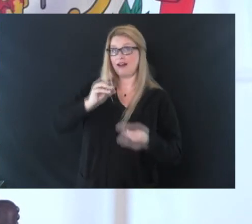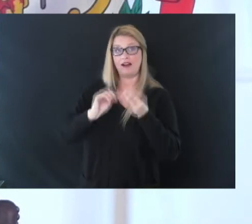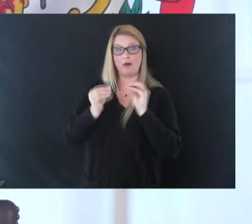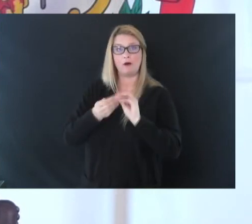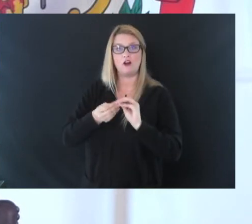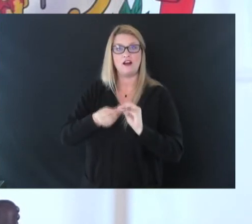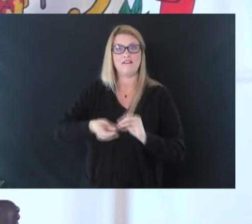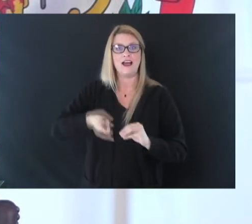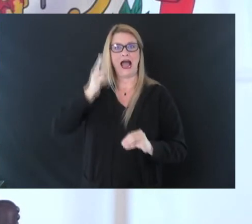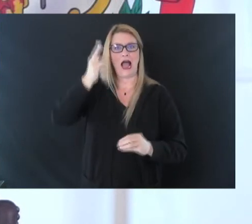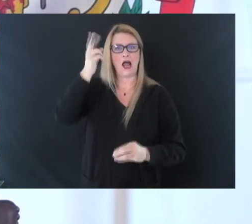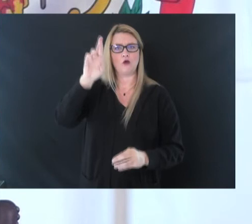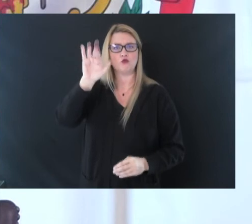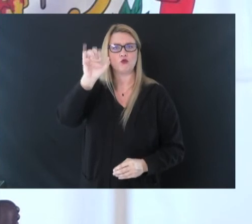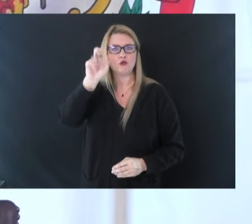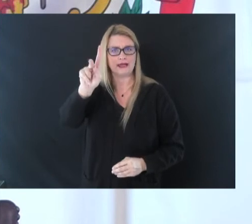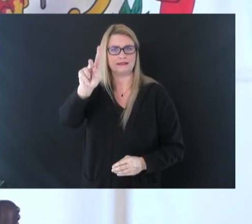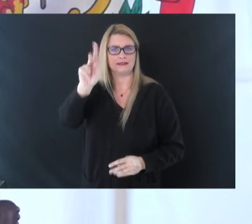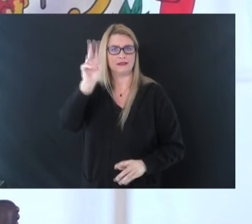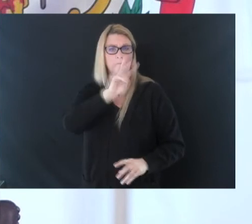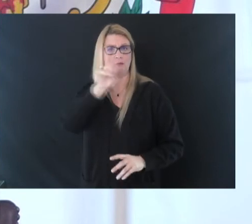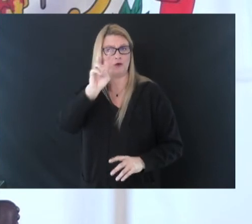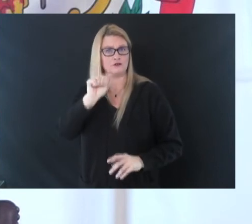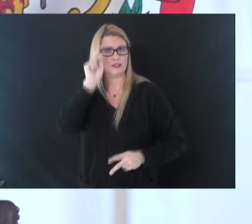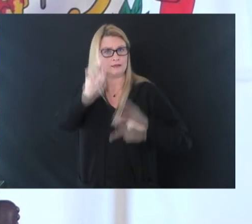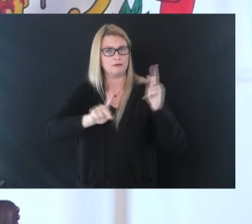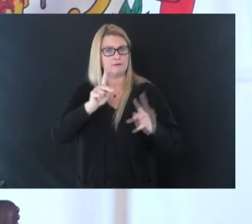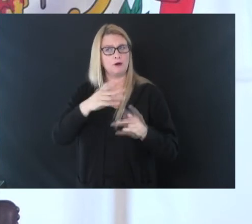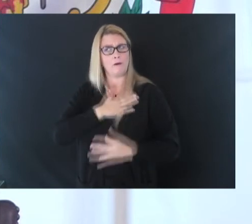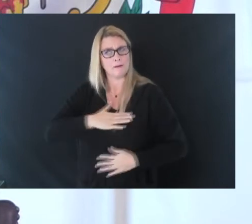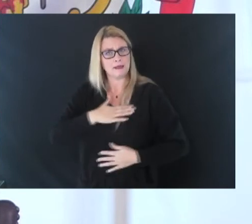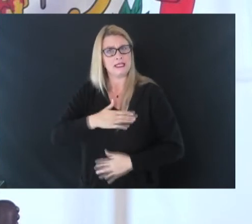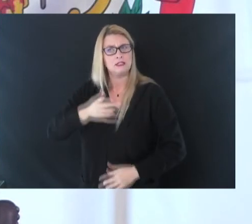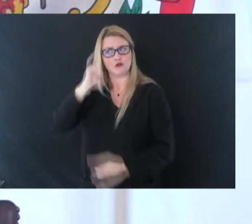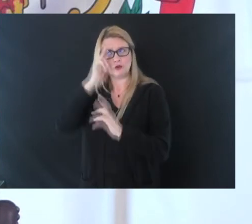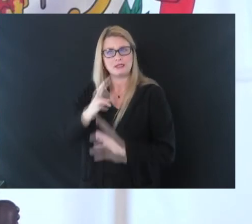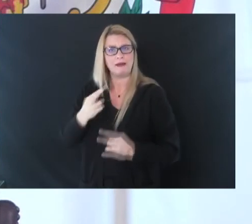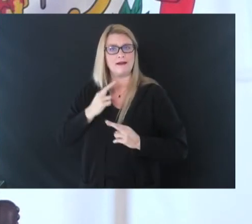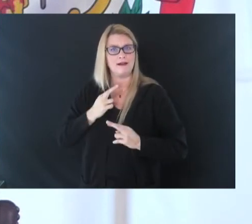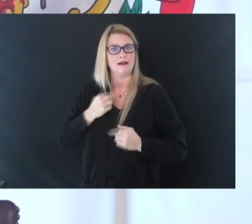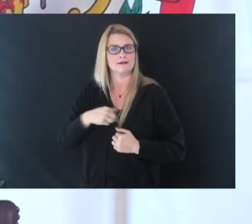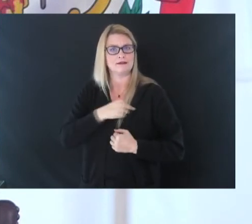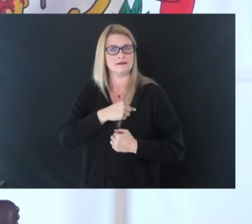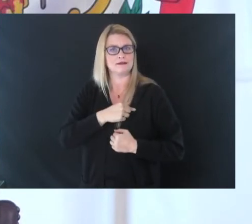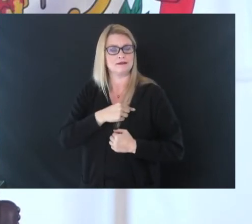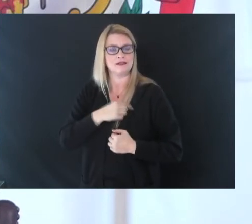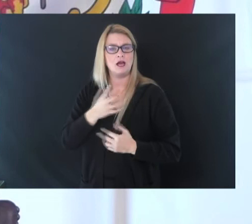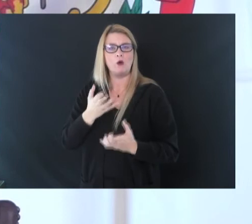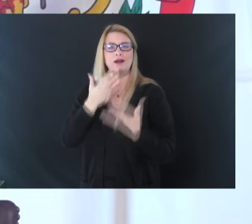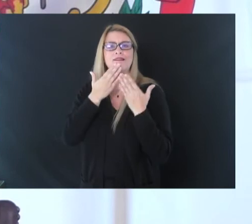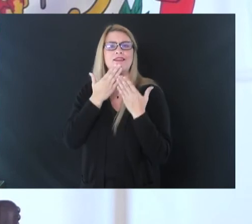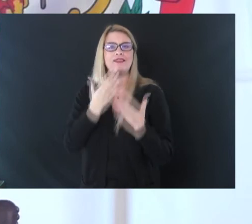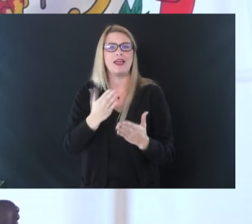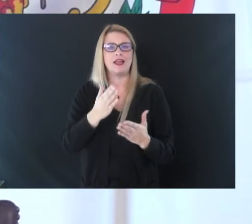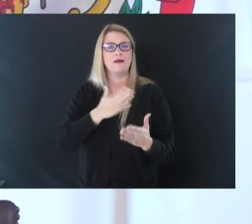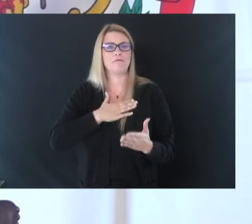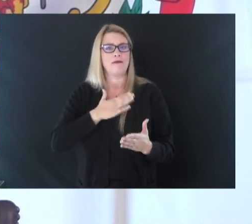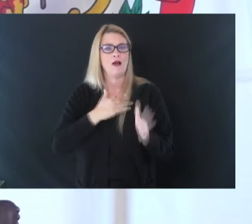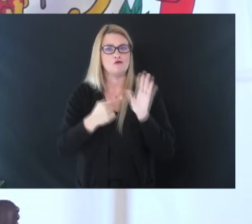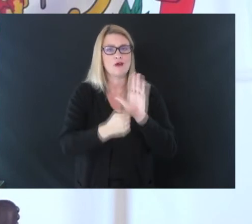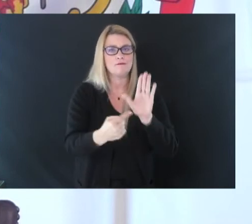at-risk West Virginians as reasons for the request. I want to thank them all the congressional